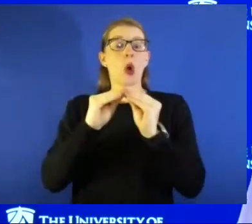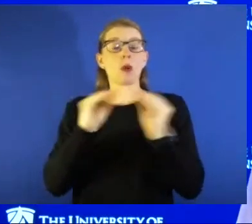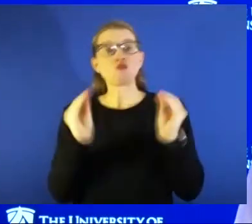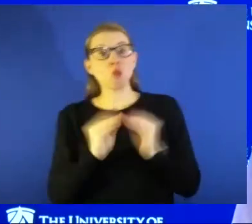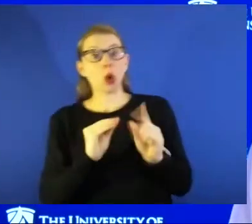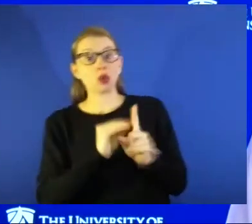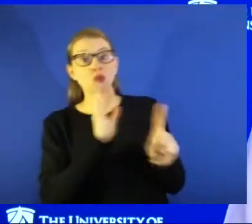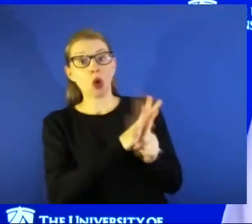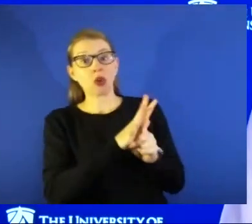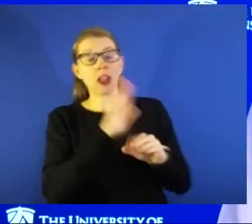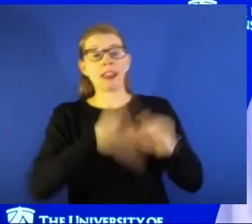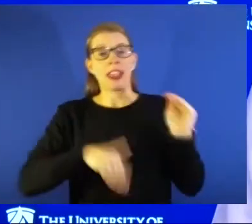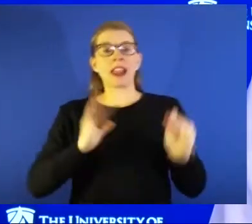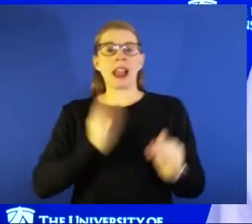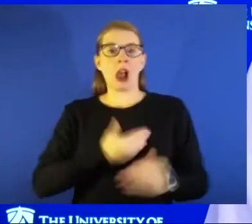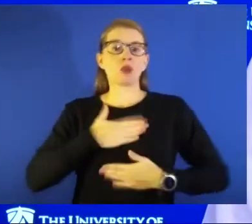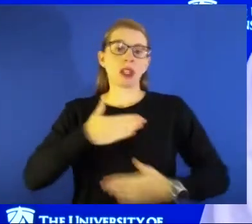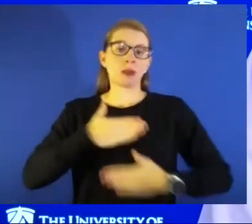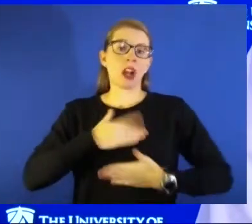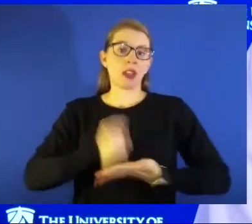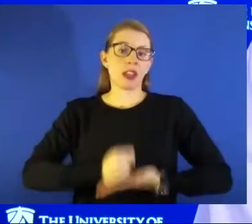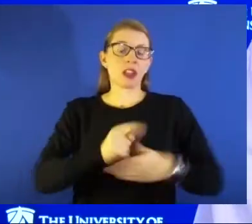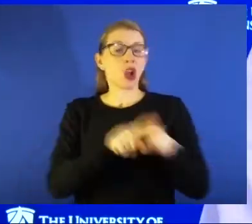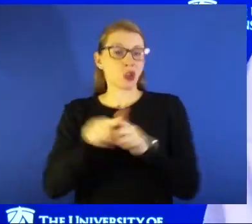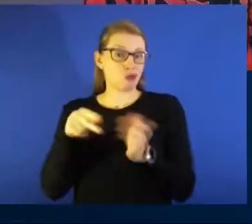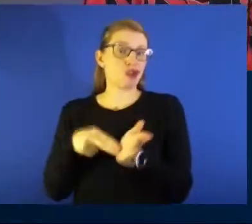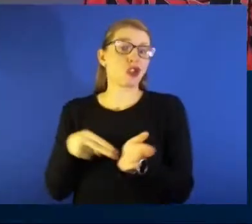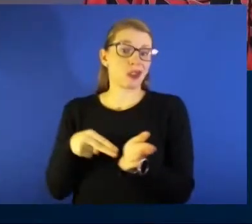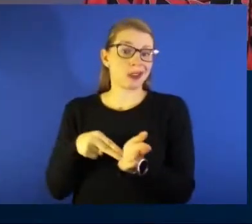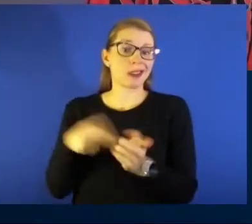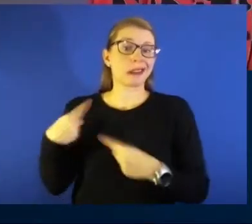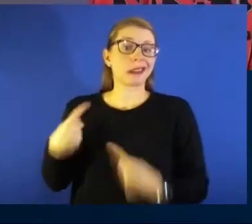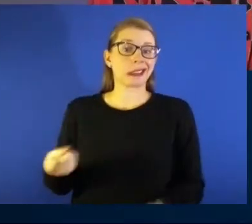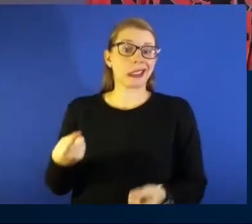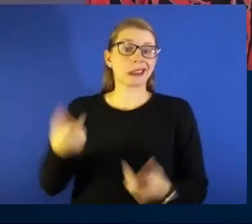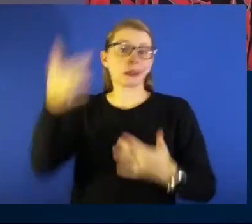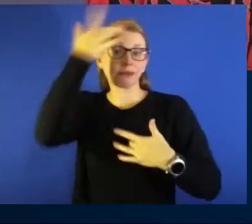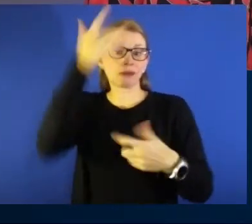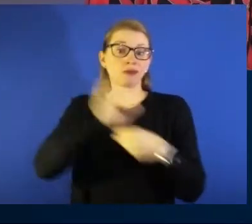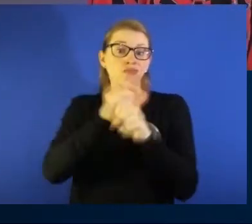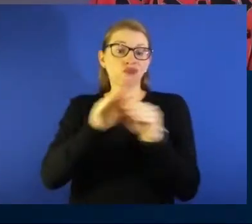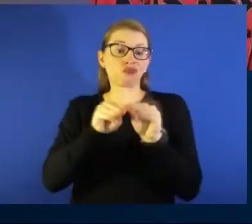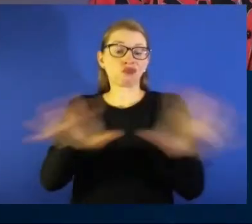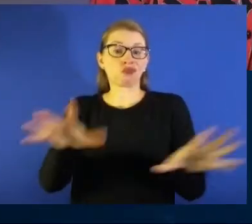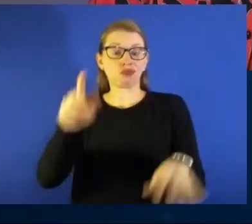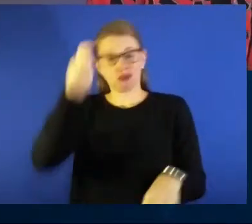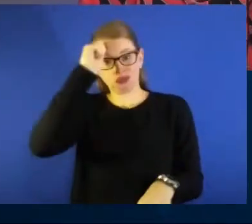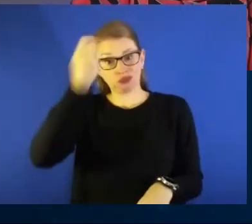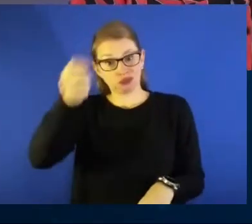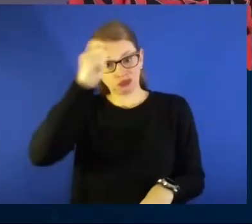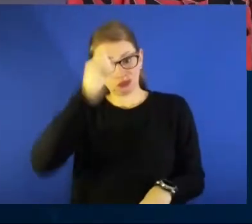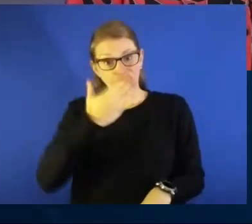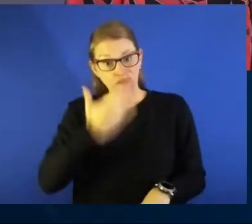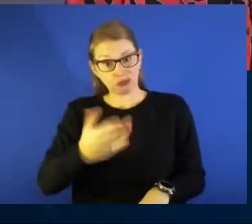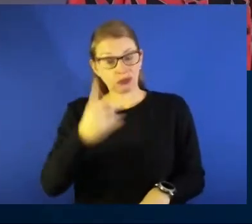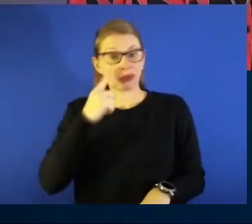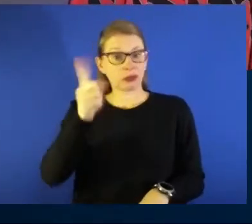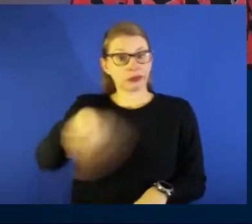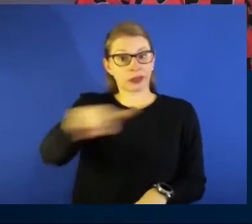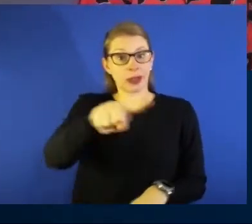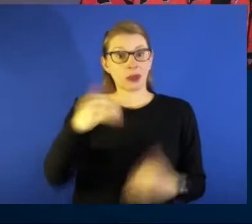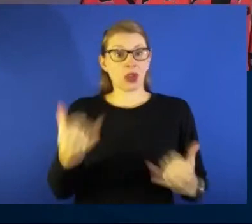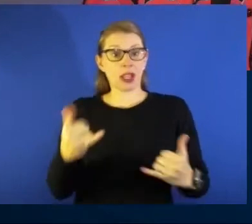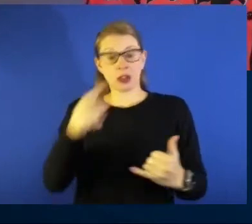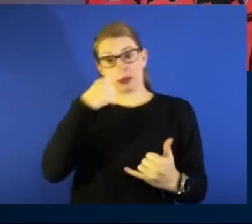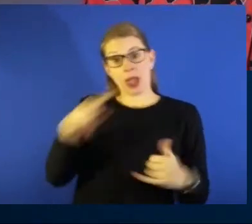than our respiratory therapists and our nurses since the pandemic began. Well, we are going to take our hats off to them for sure today, the best we can. But can I quote you? I read